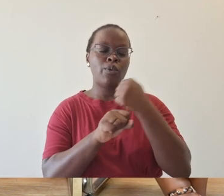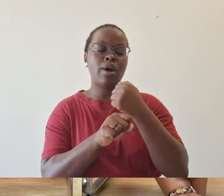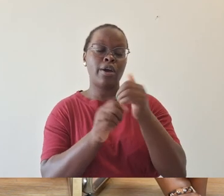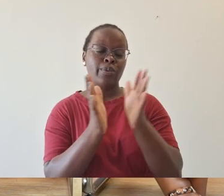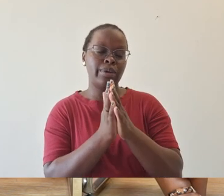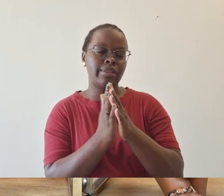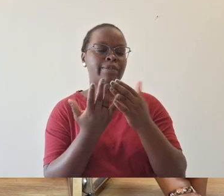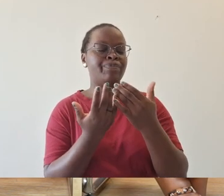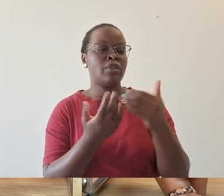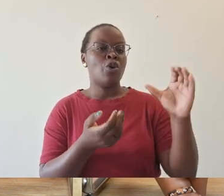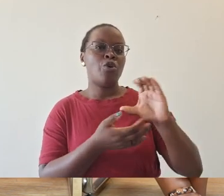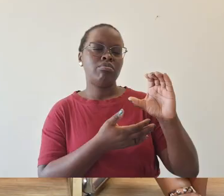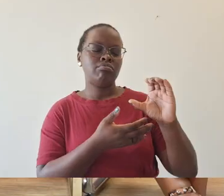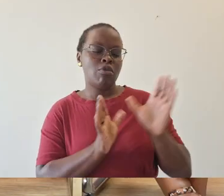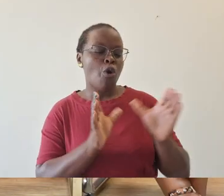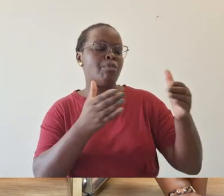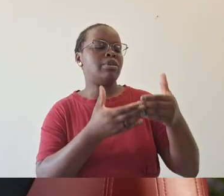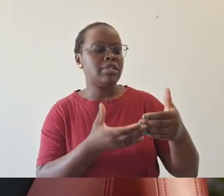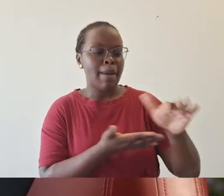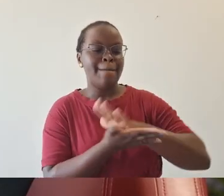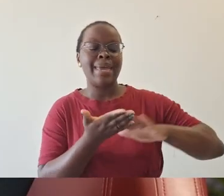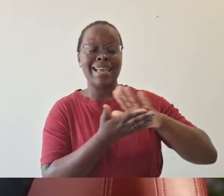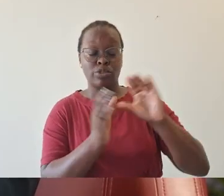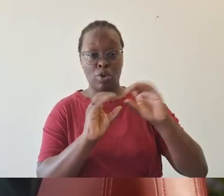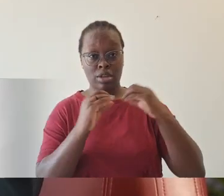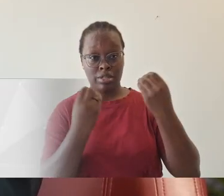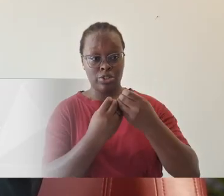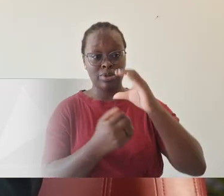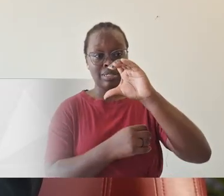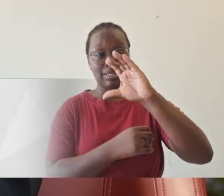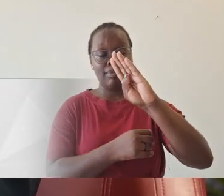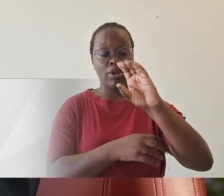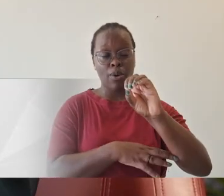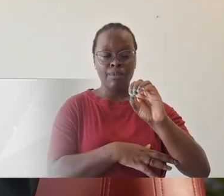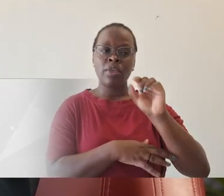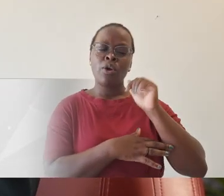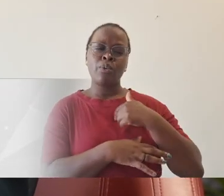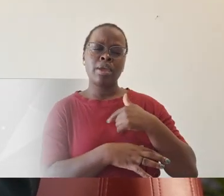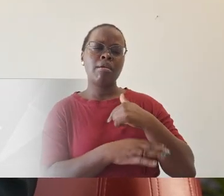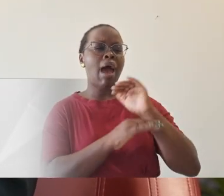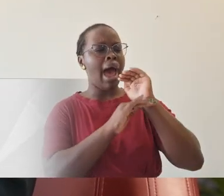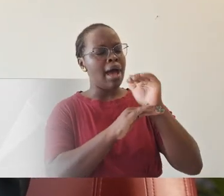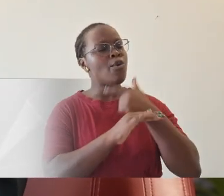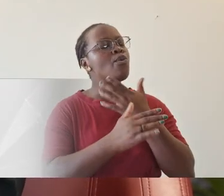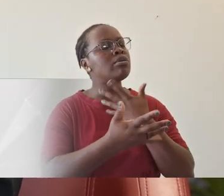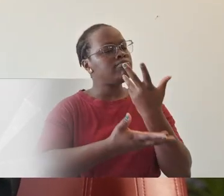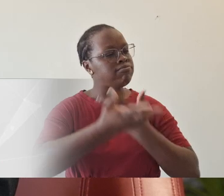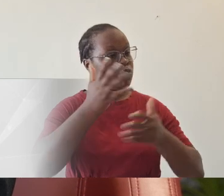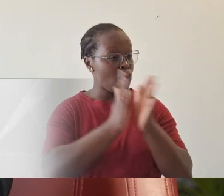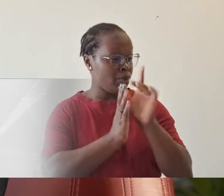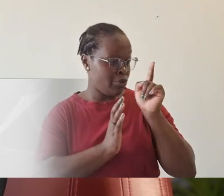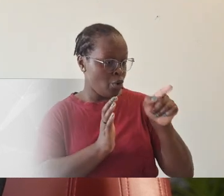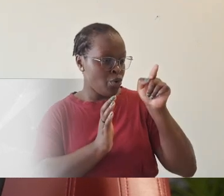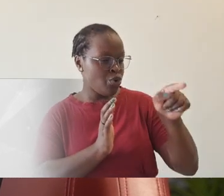community-based organization, FCDO, but then it's allowing the community to create what they feel they would